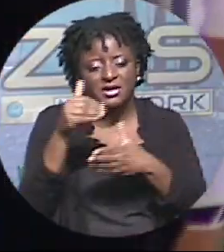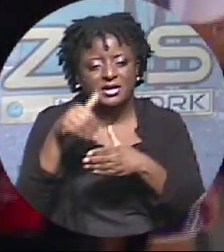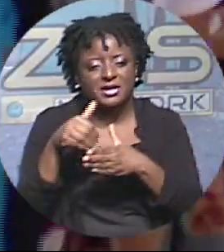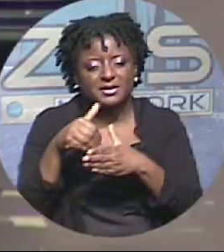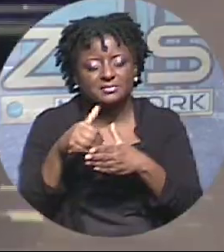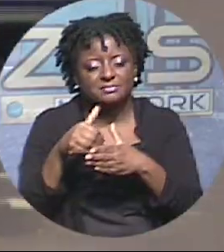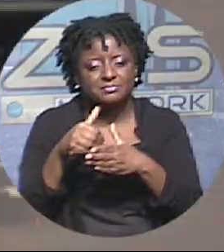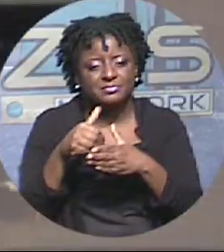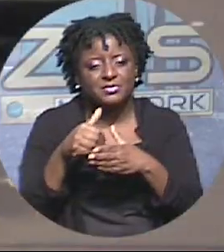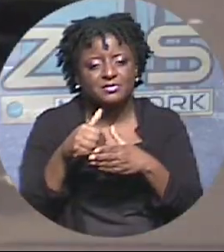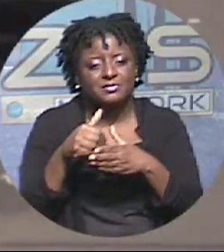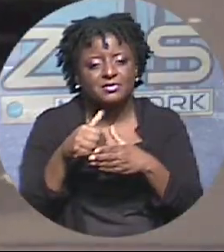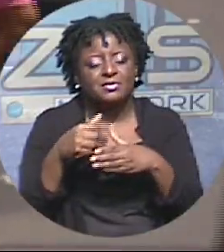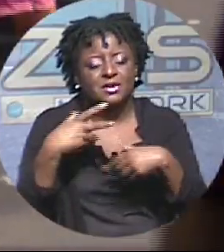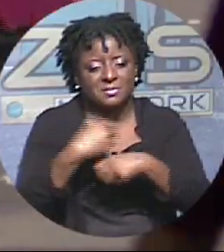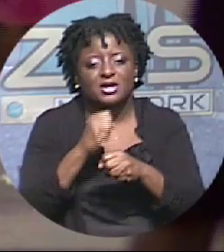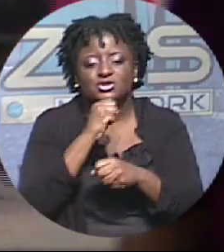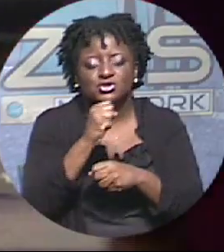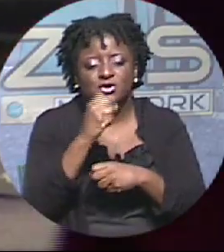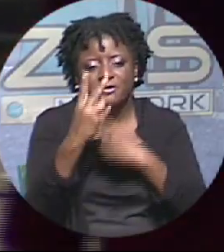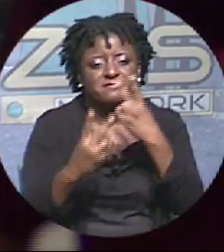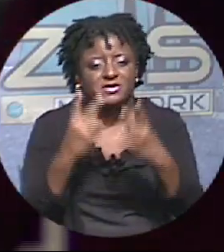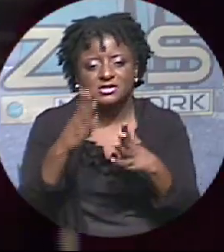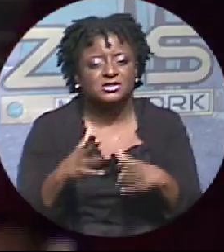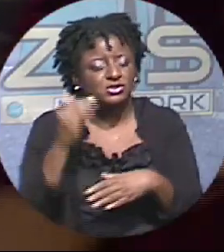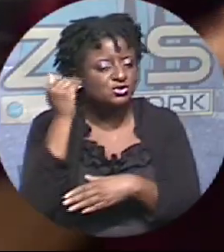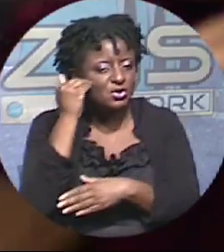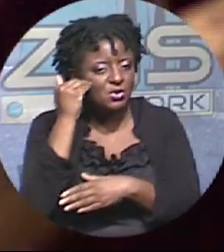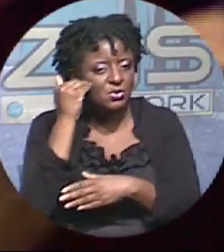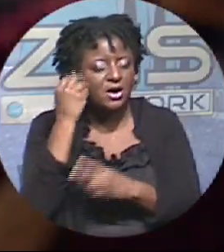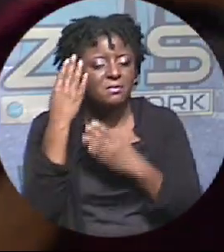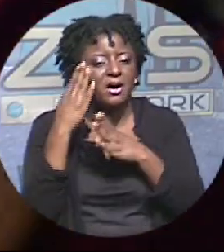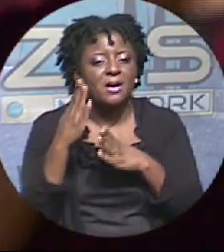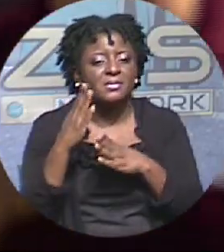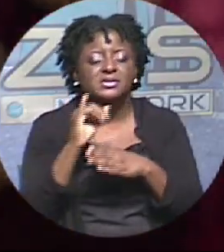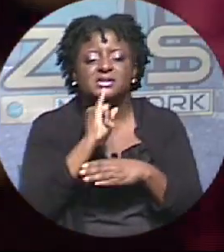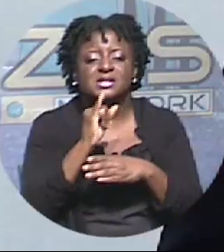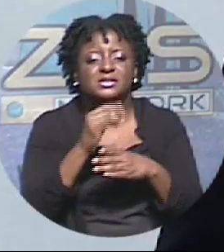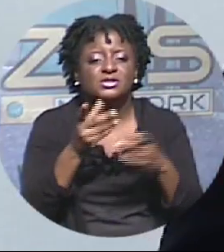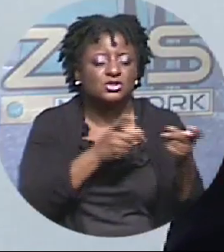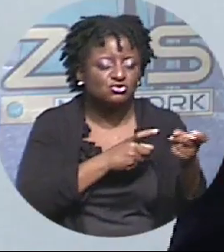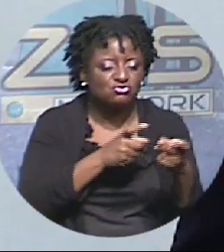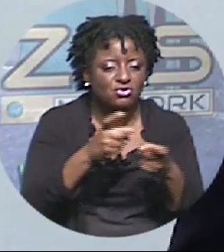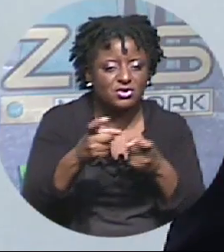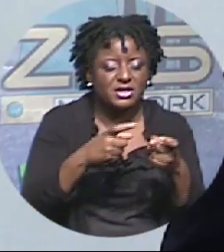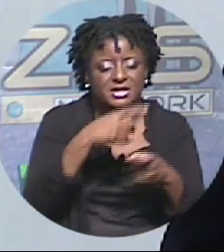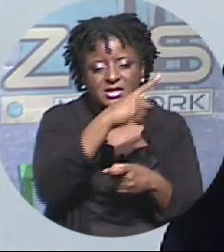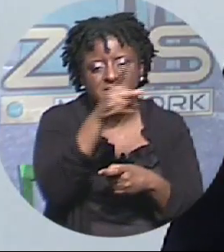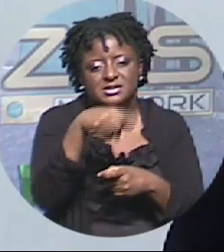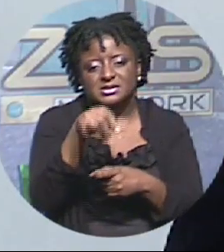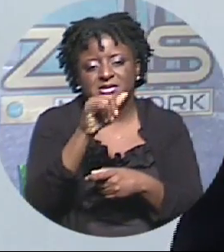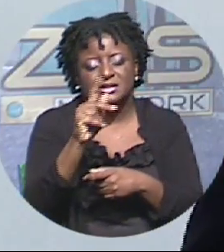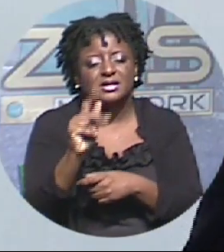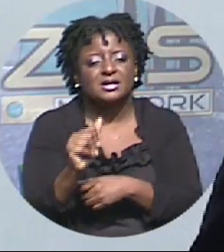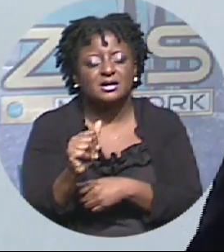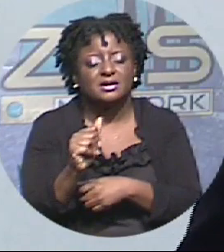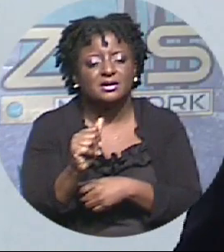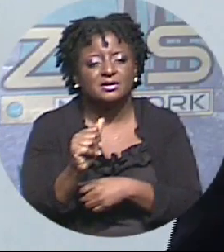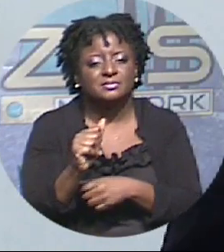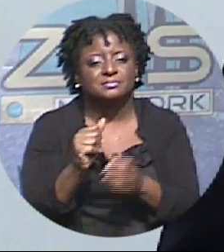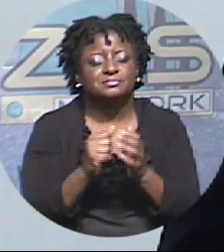the Bahamas is doing all it can to ensure that the Zika virus is under control. Generally, we're working with